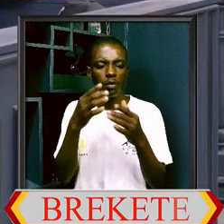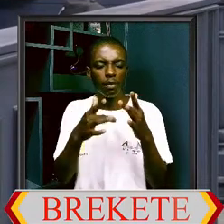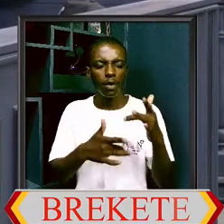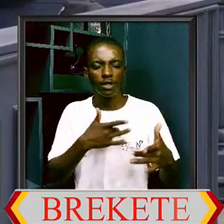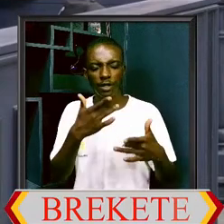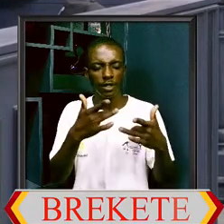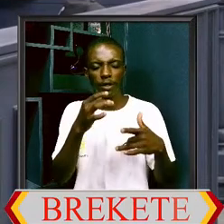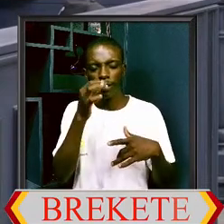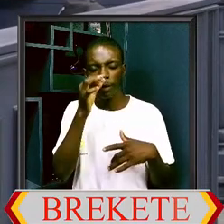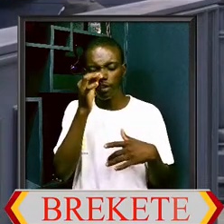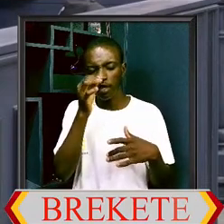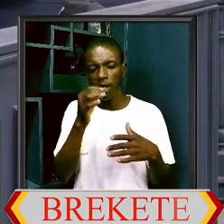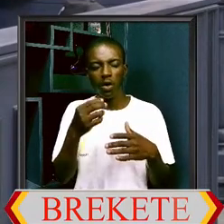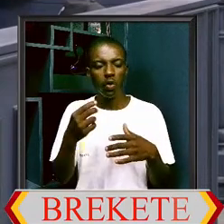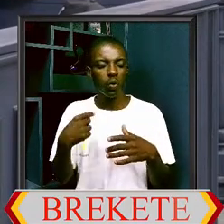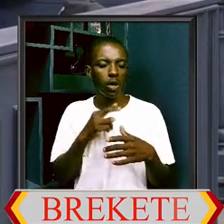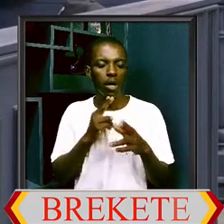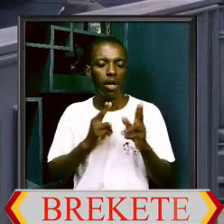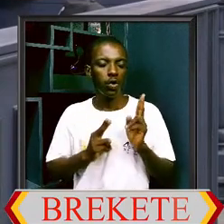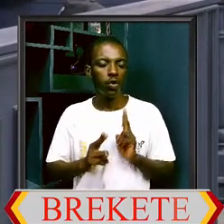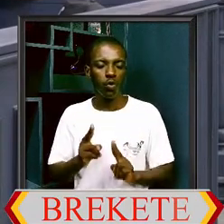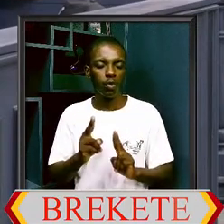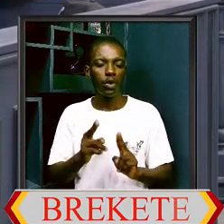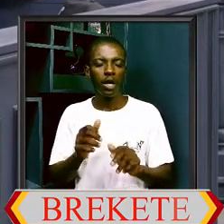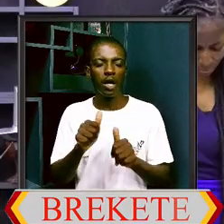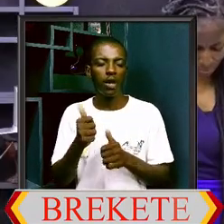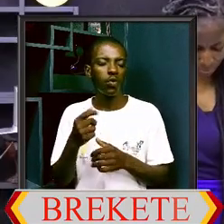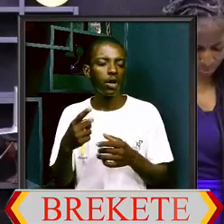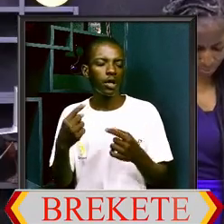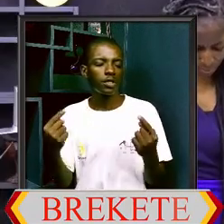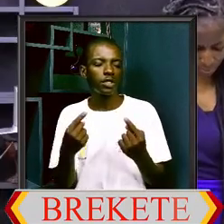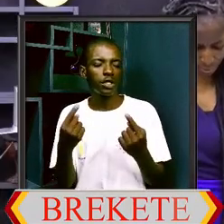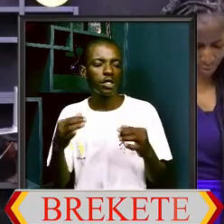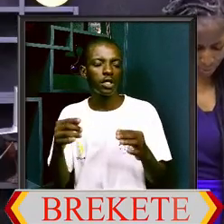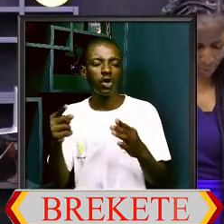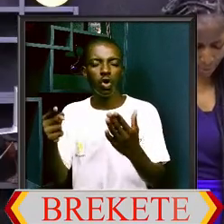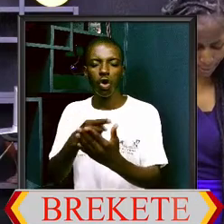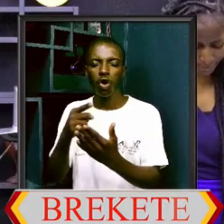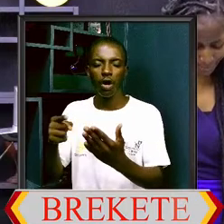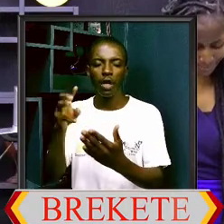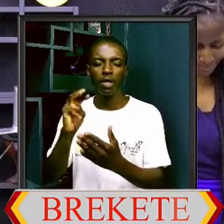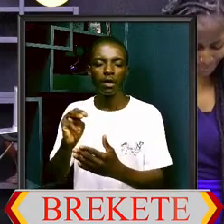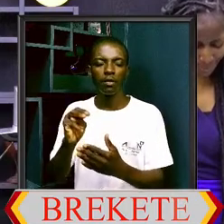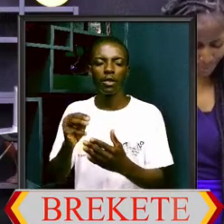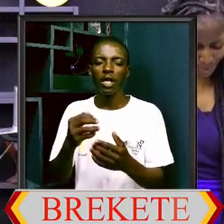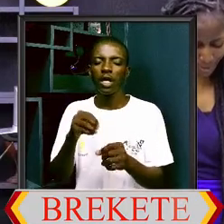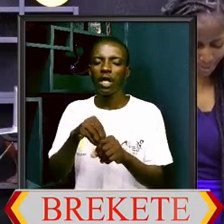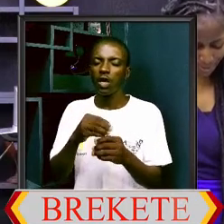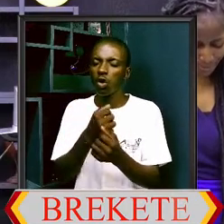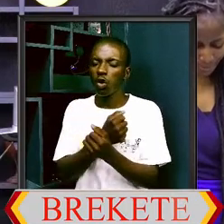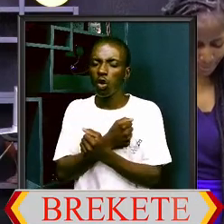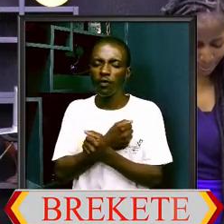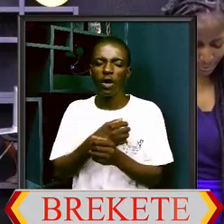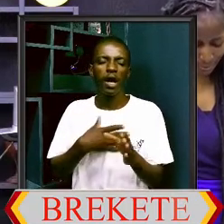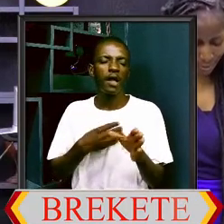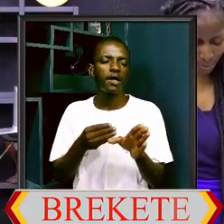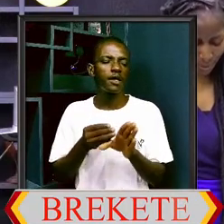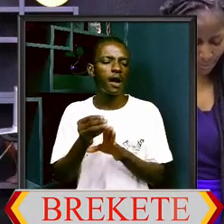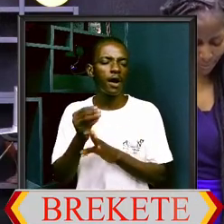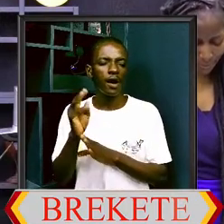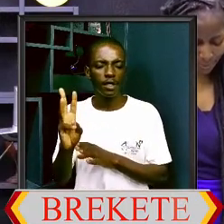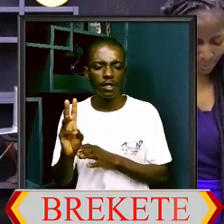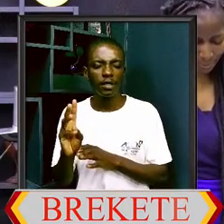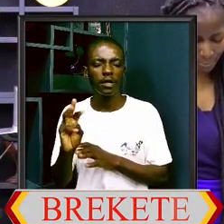Mercy amen we are human anywhere he head Lord correct him Amen in love amen and direct